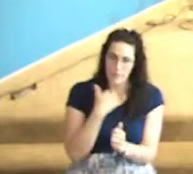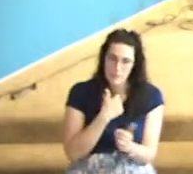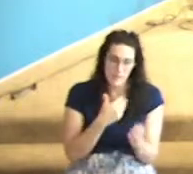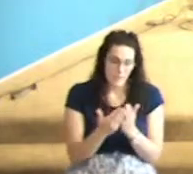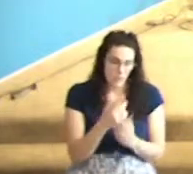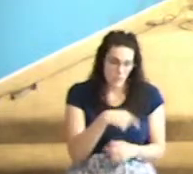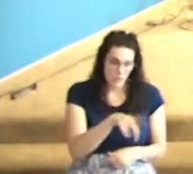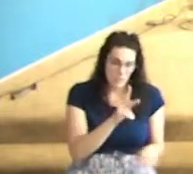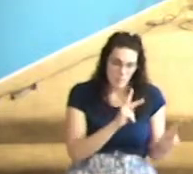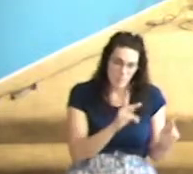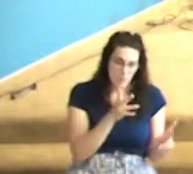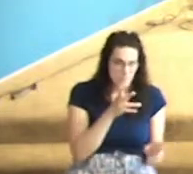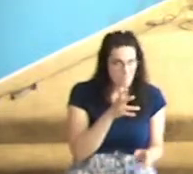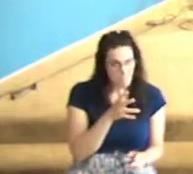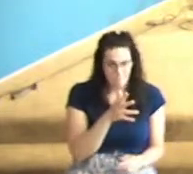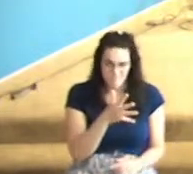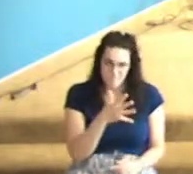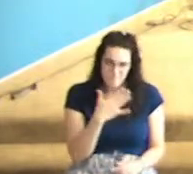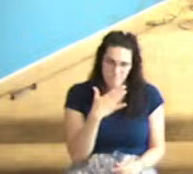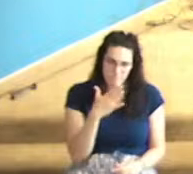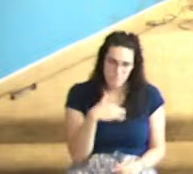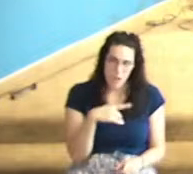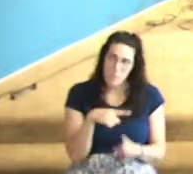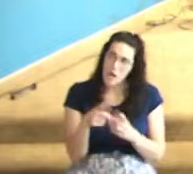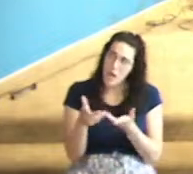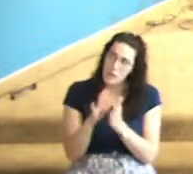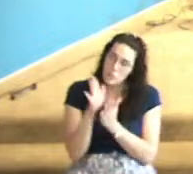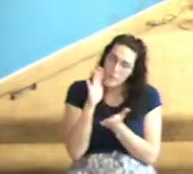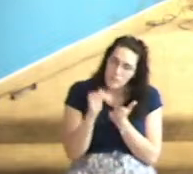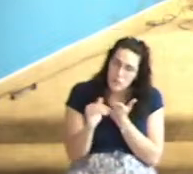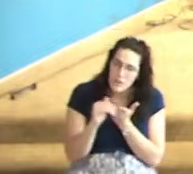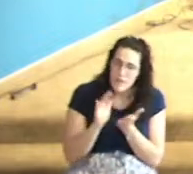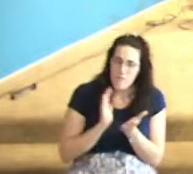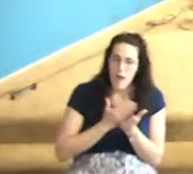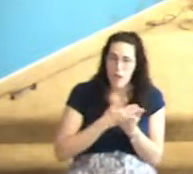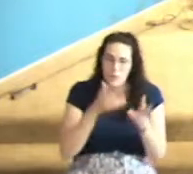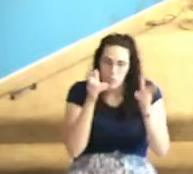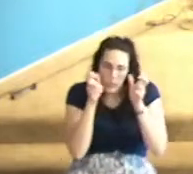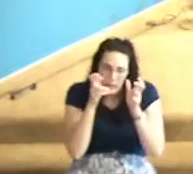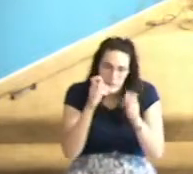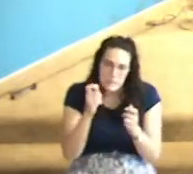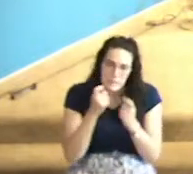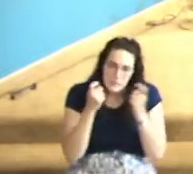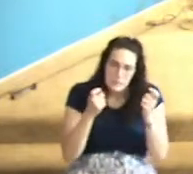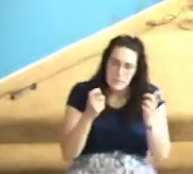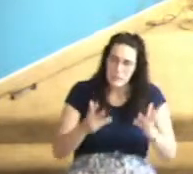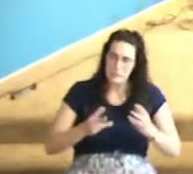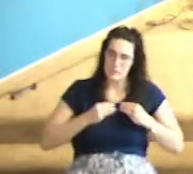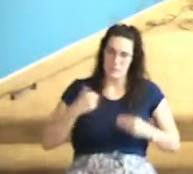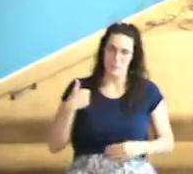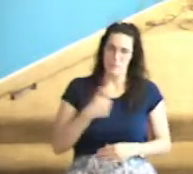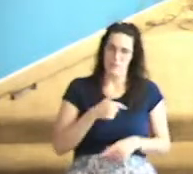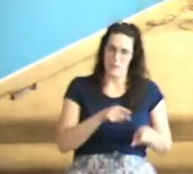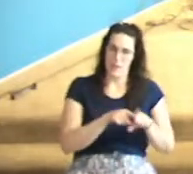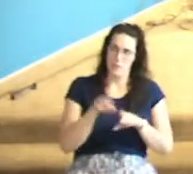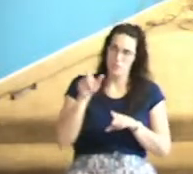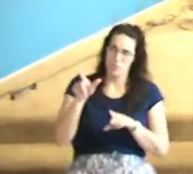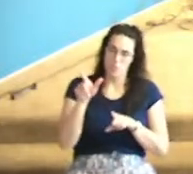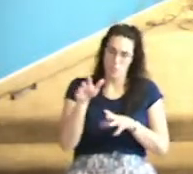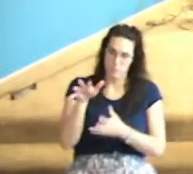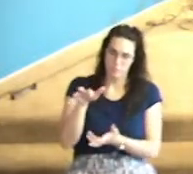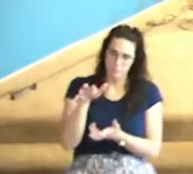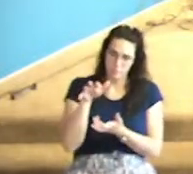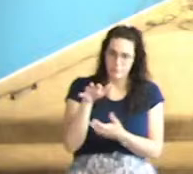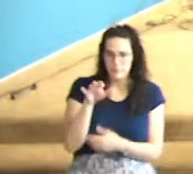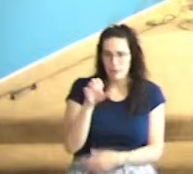people, forgive our wickedness and our sin, and take us as your inheritance. Let's pray as we